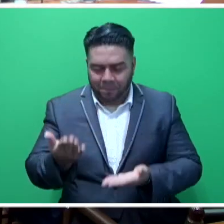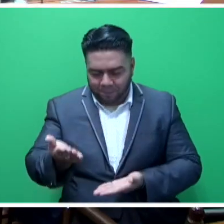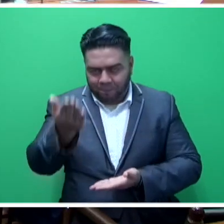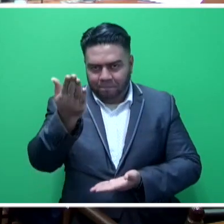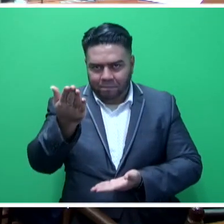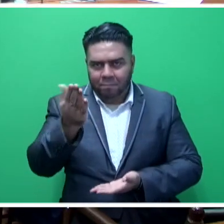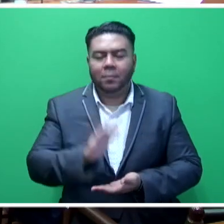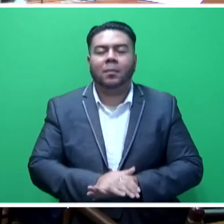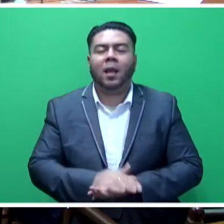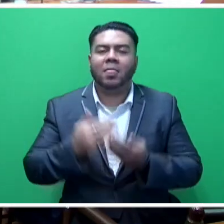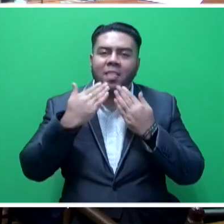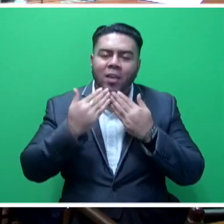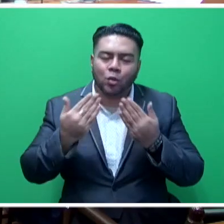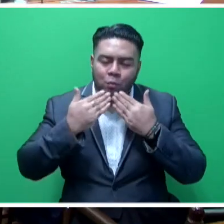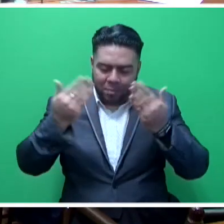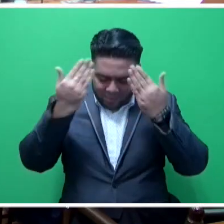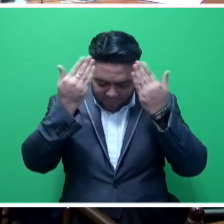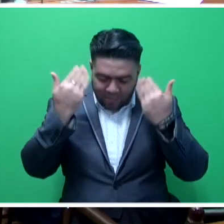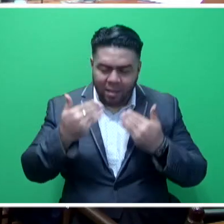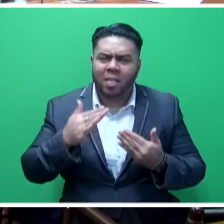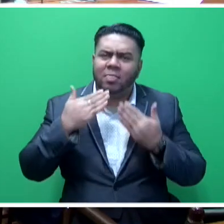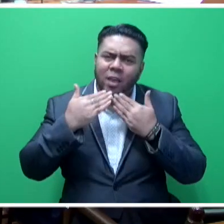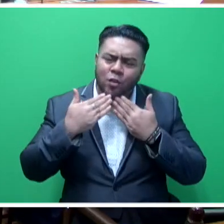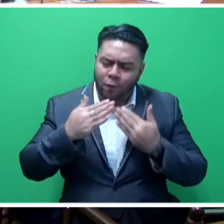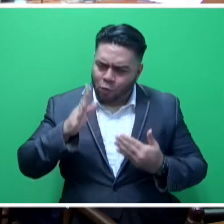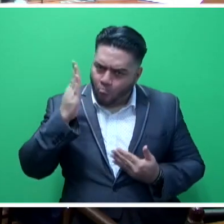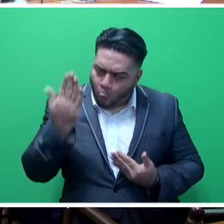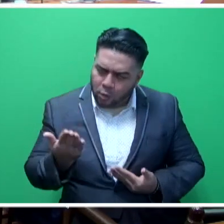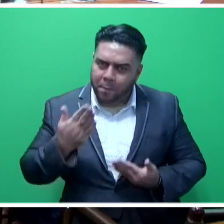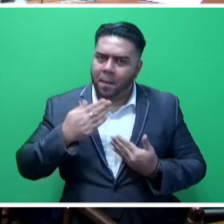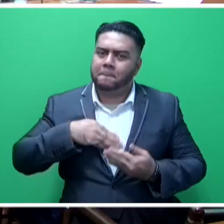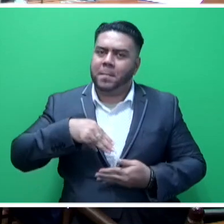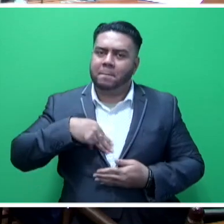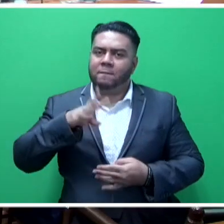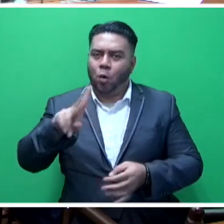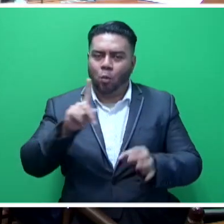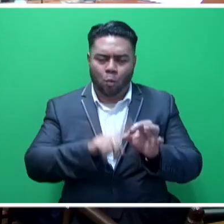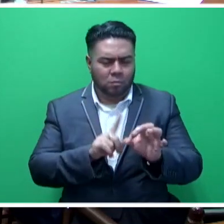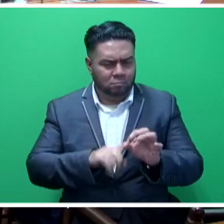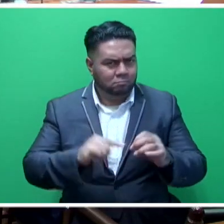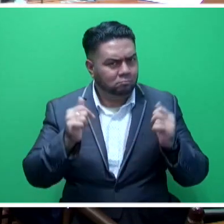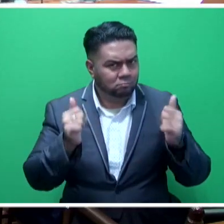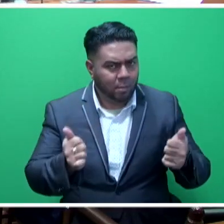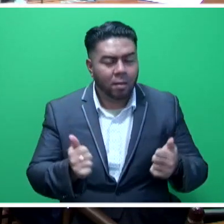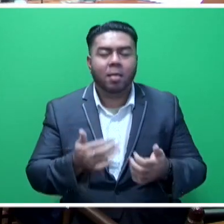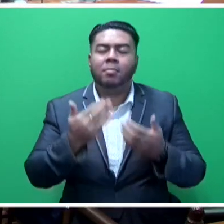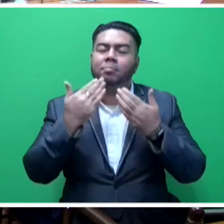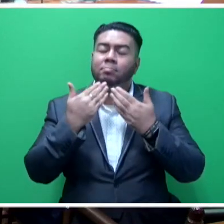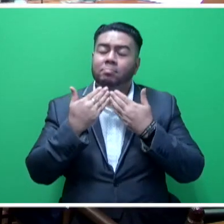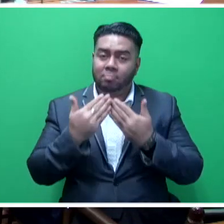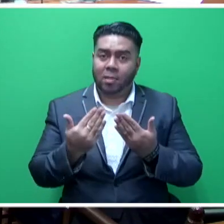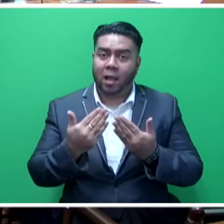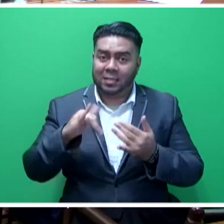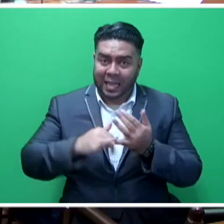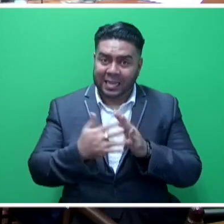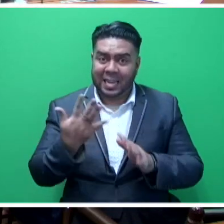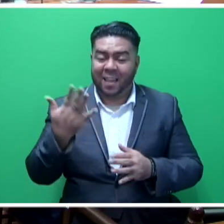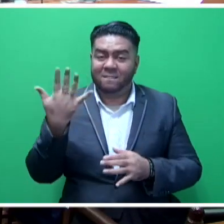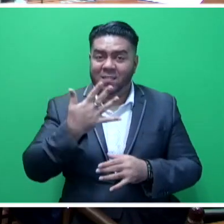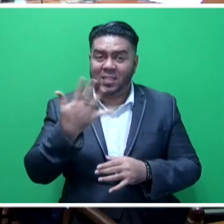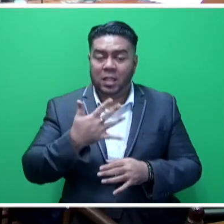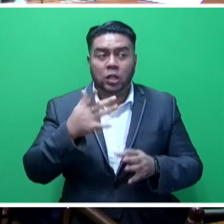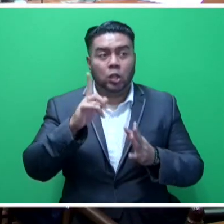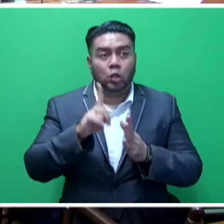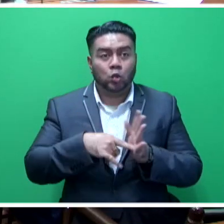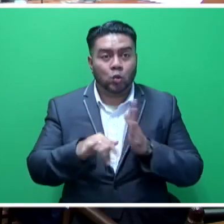Thank you, Mr. Speaker, sir, and thank the Honourable Member for his question. Saturday, 15 July, 15